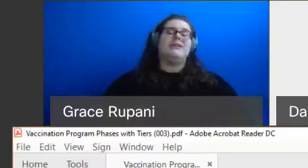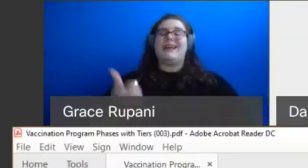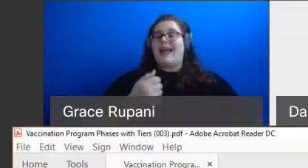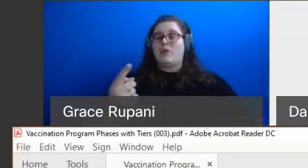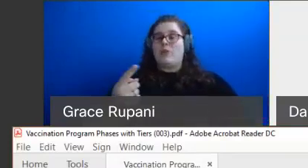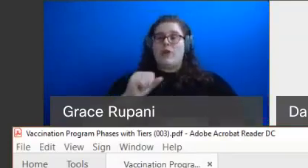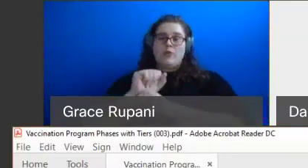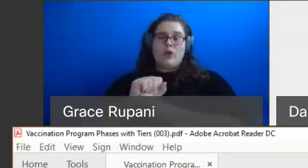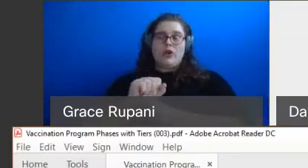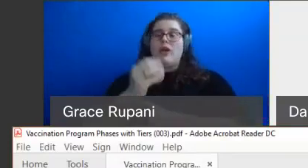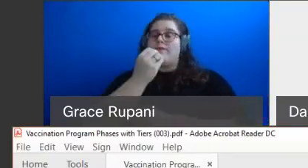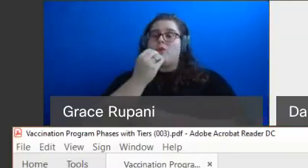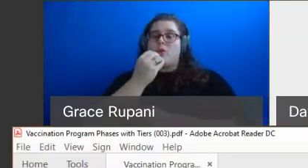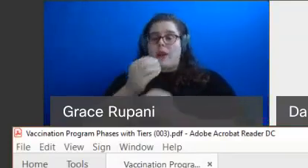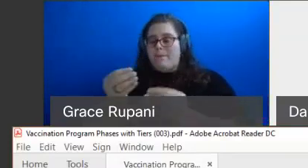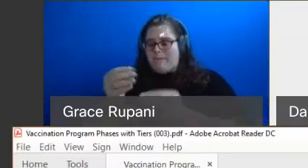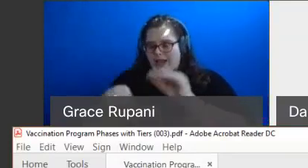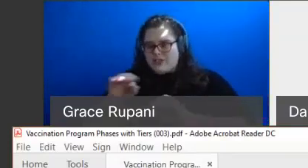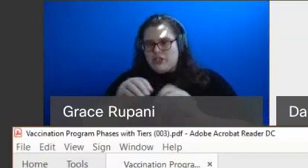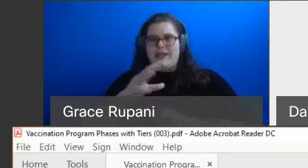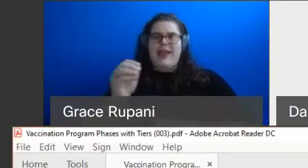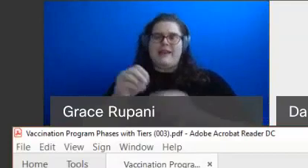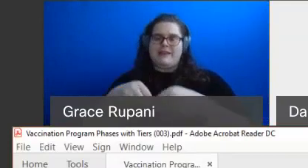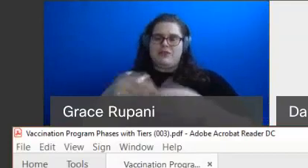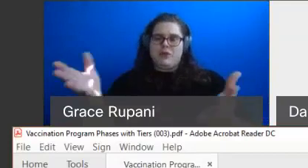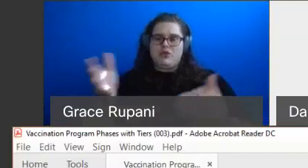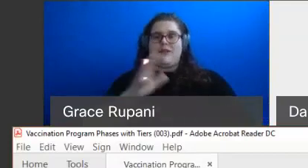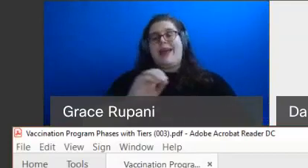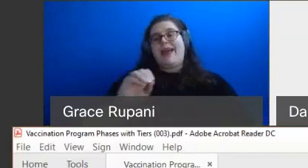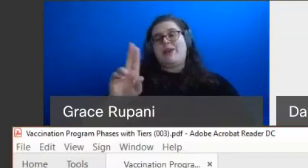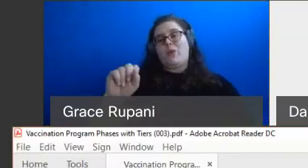food packaging and distribution, and postal employees.